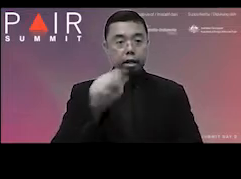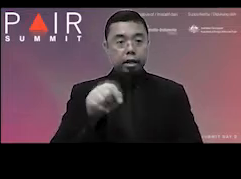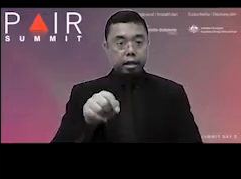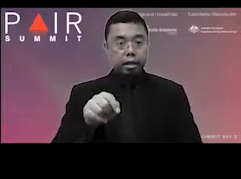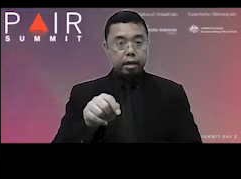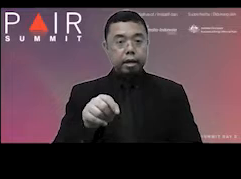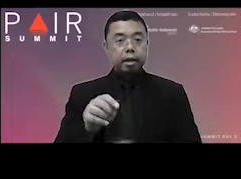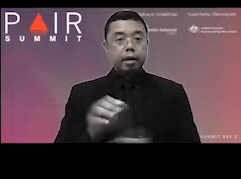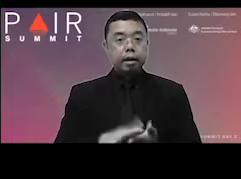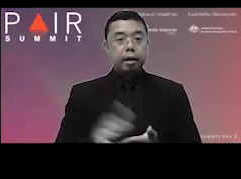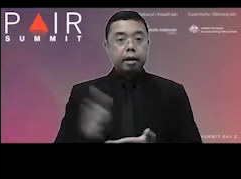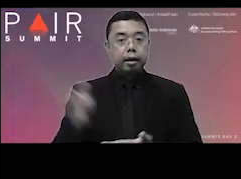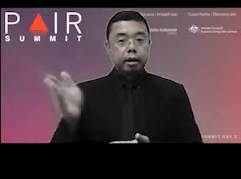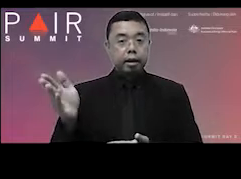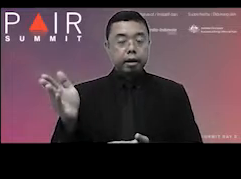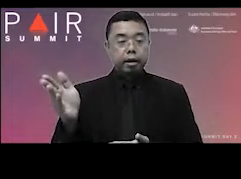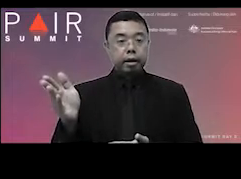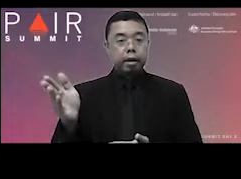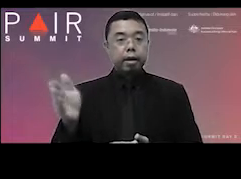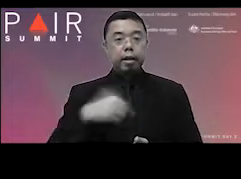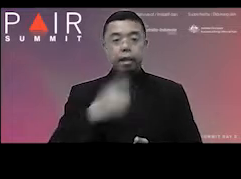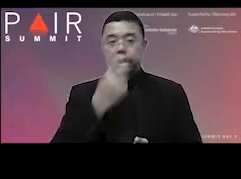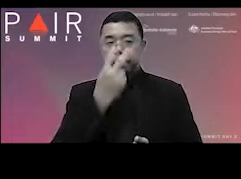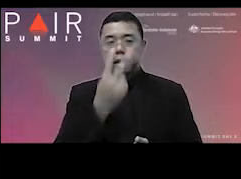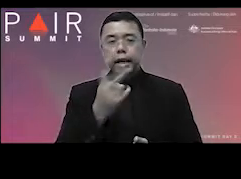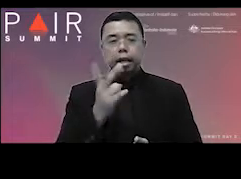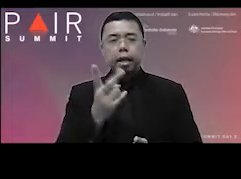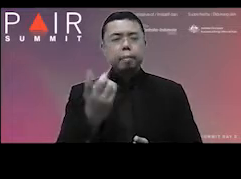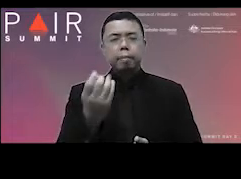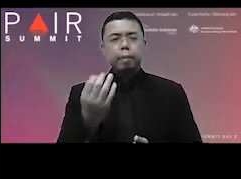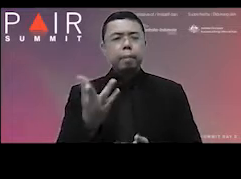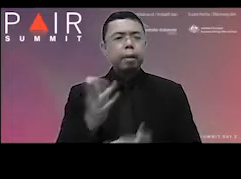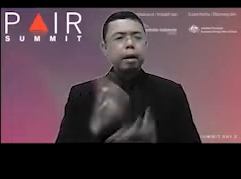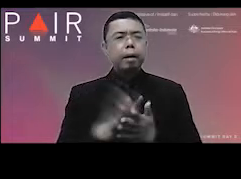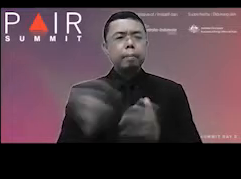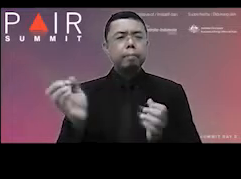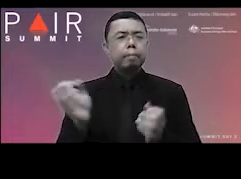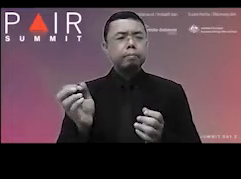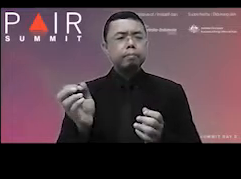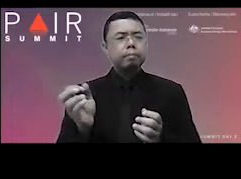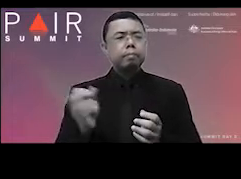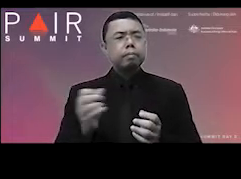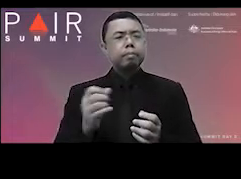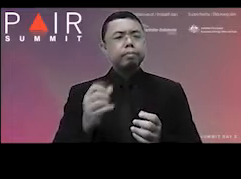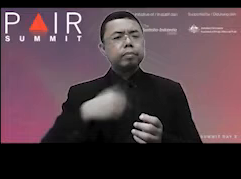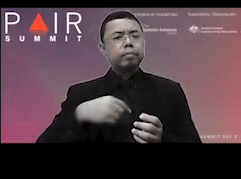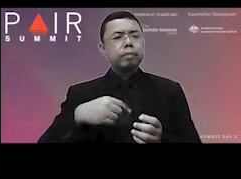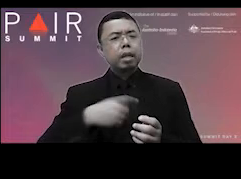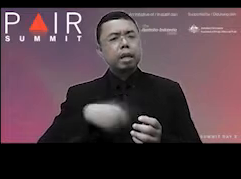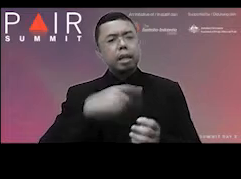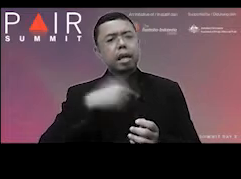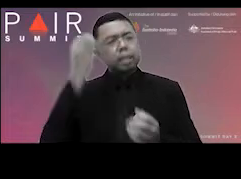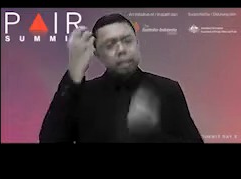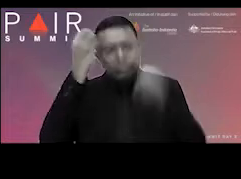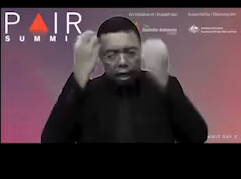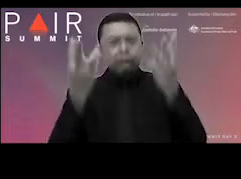certain period of time in 2020, of course, we are aware of several developments after the project. We